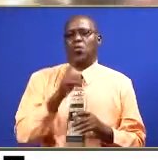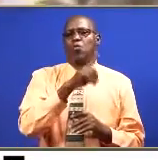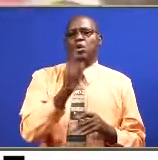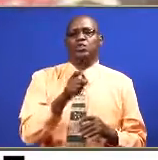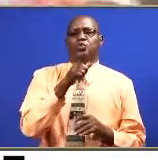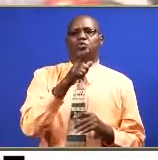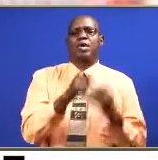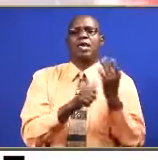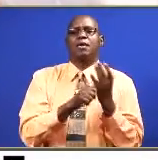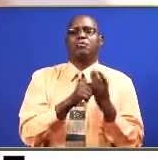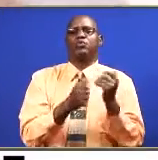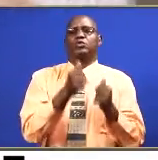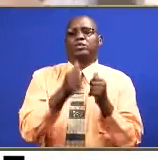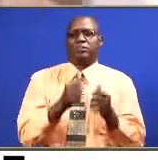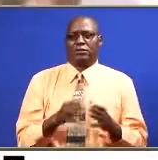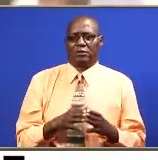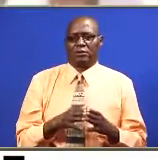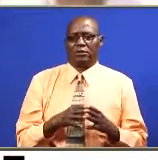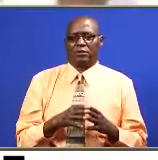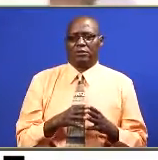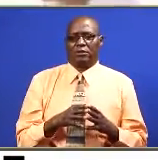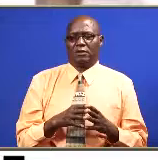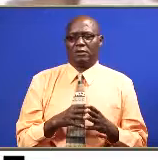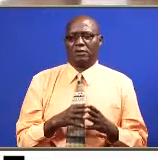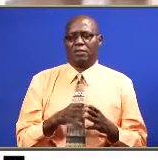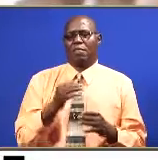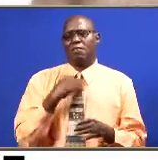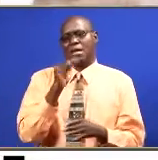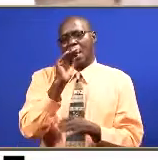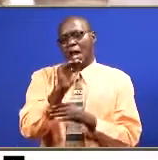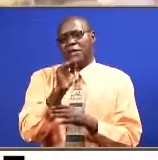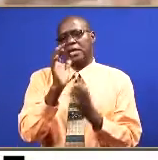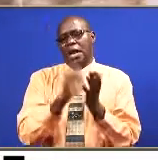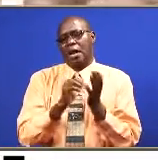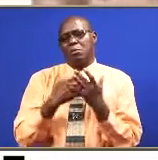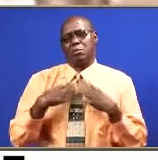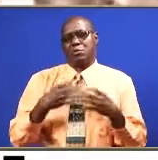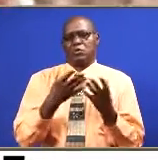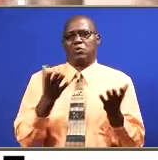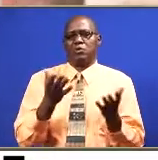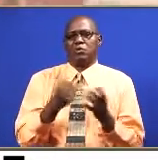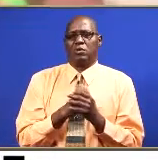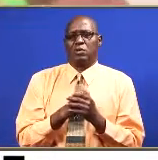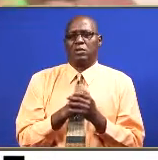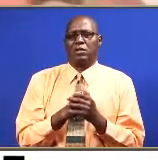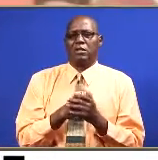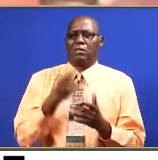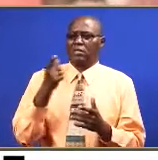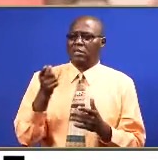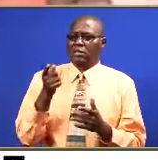nani. Yaani mimi nataka niwaulize watu wa Ukambani, wana kitendawili ajajua jina ya Kalonzo all this